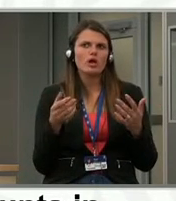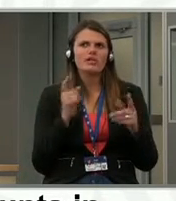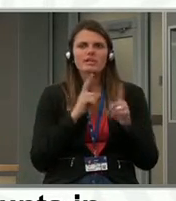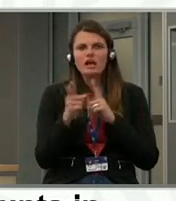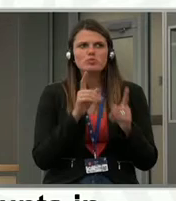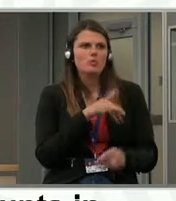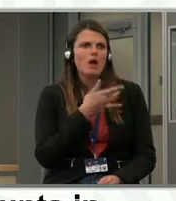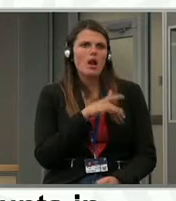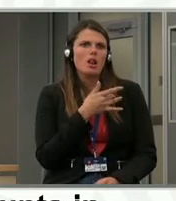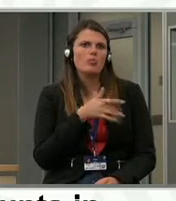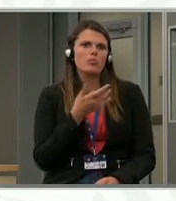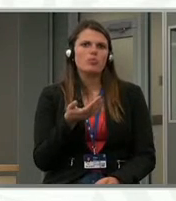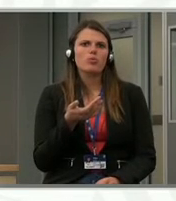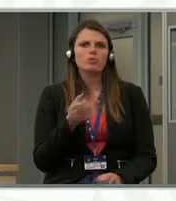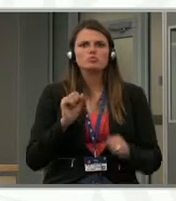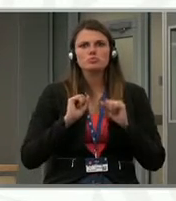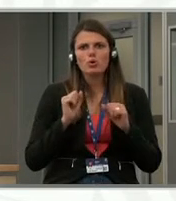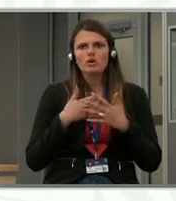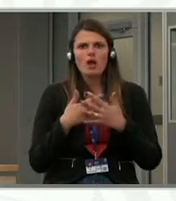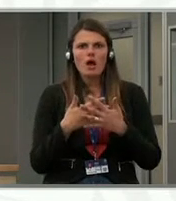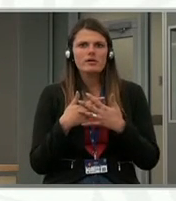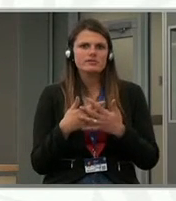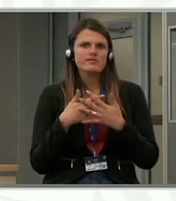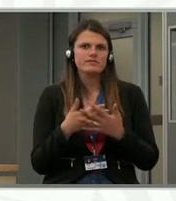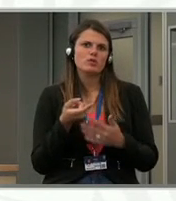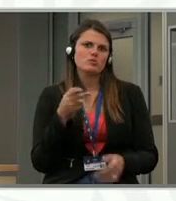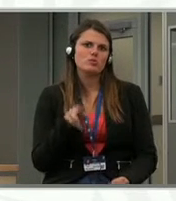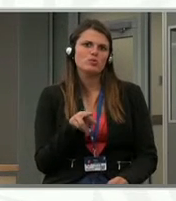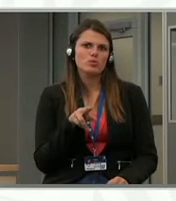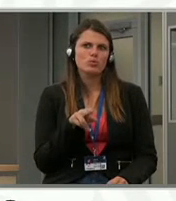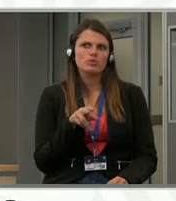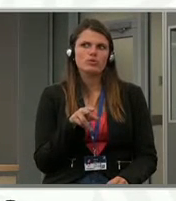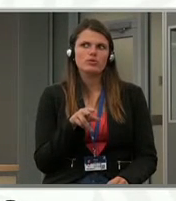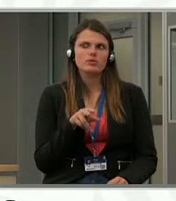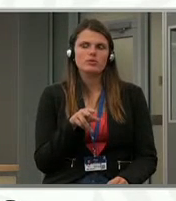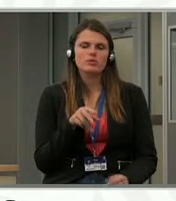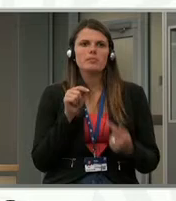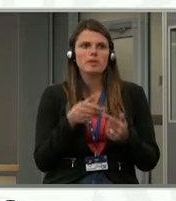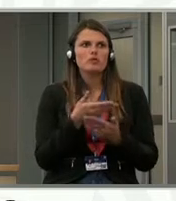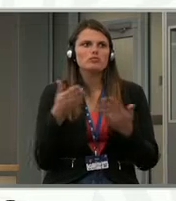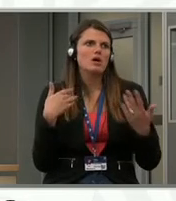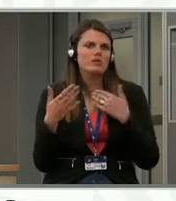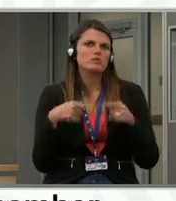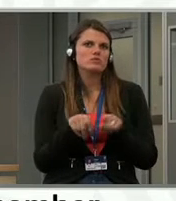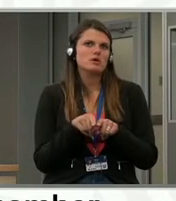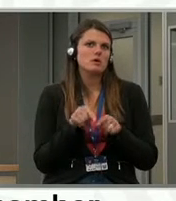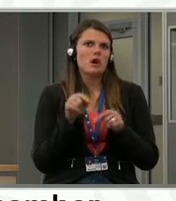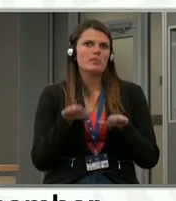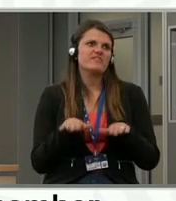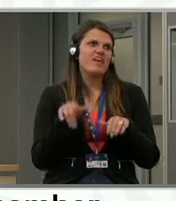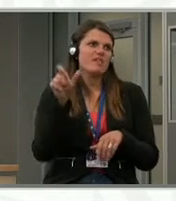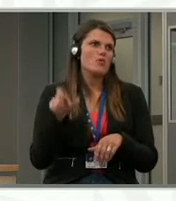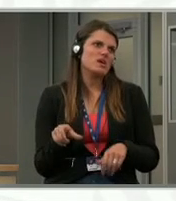sports, and would allow you to be treated as a national when you travel to another member state. So we